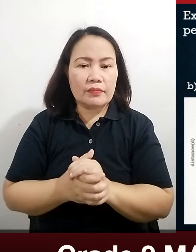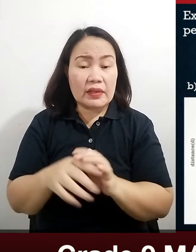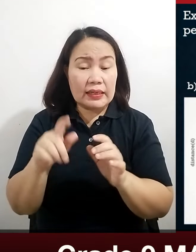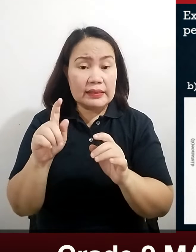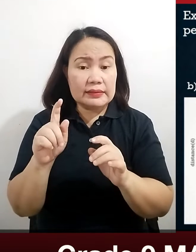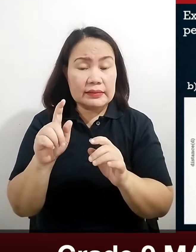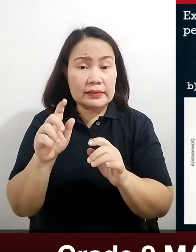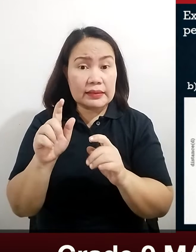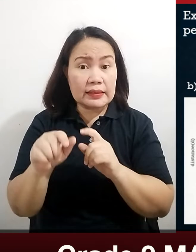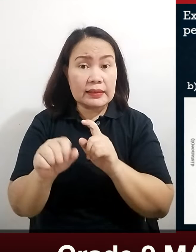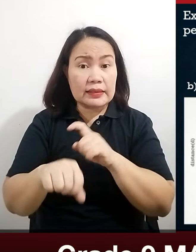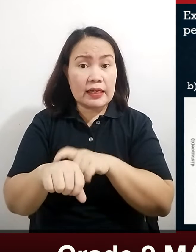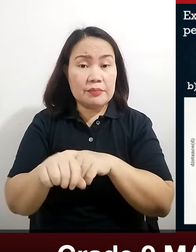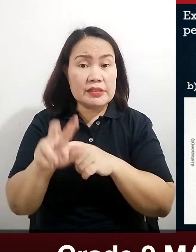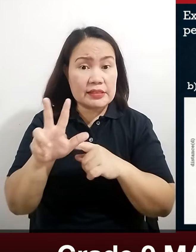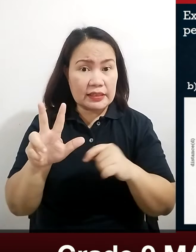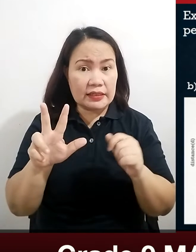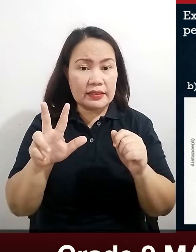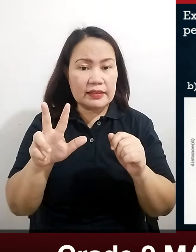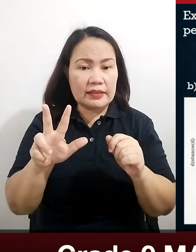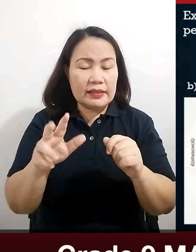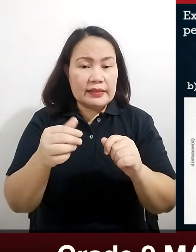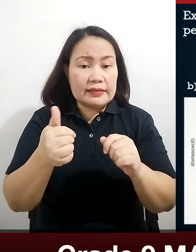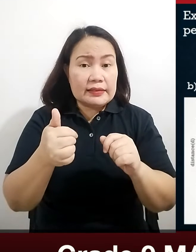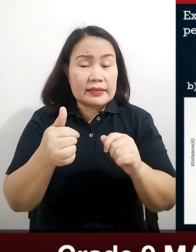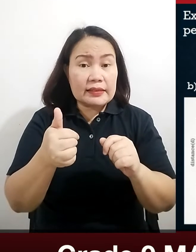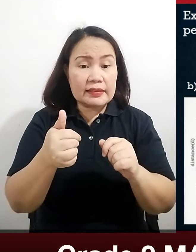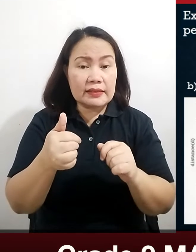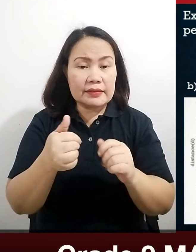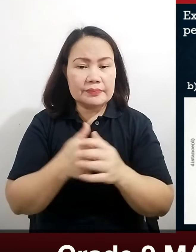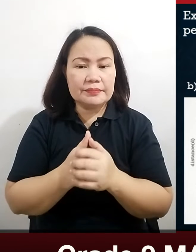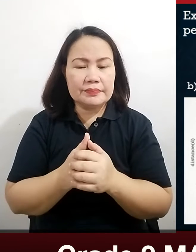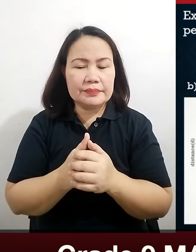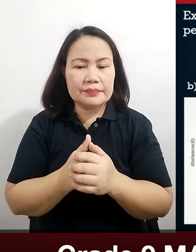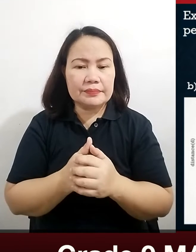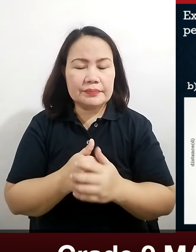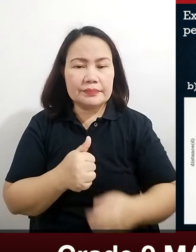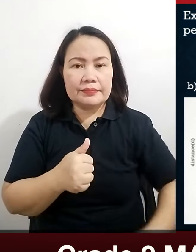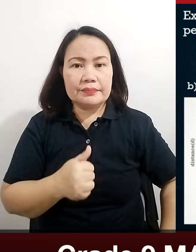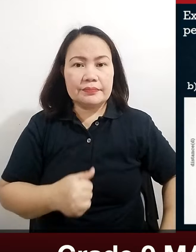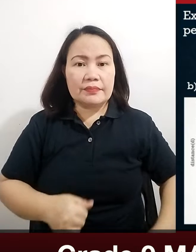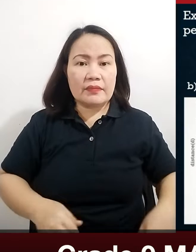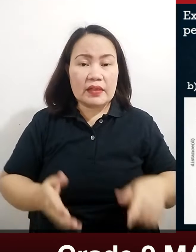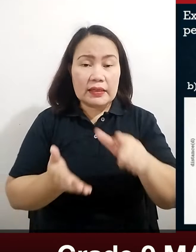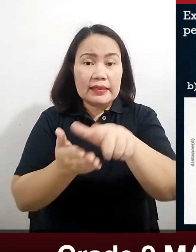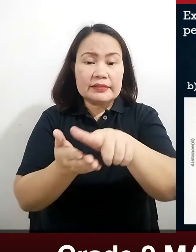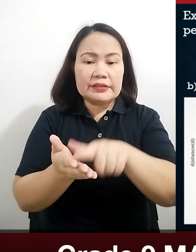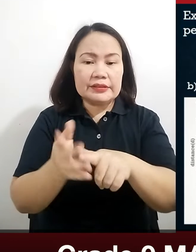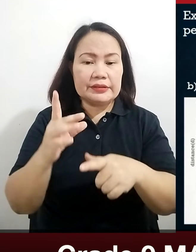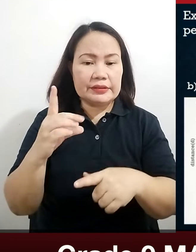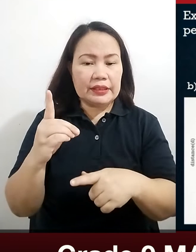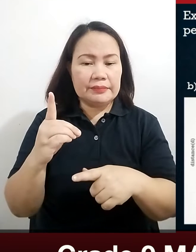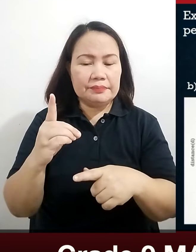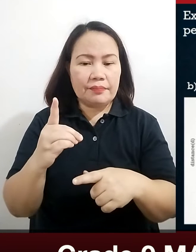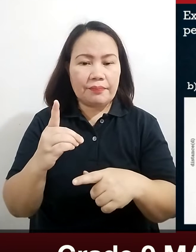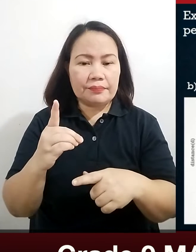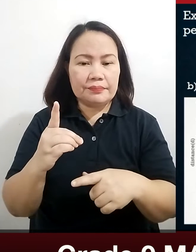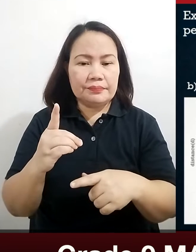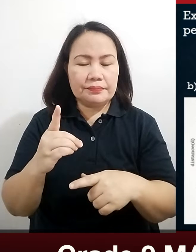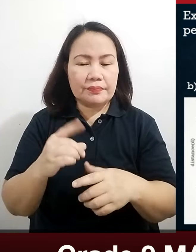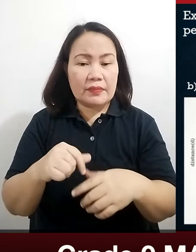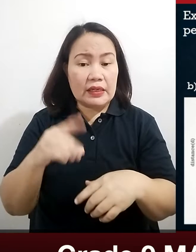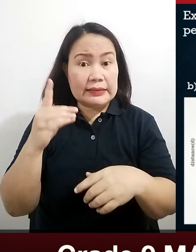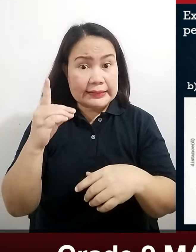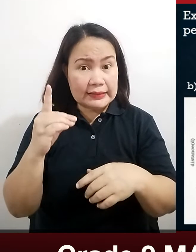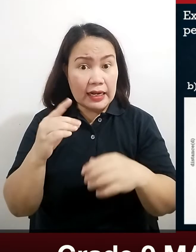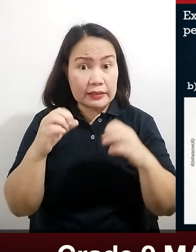natin is 3, so 10 times 3, so the distance is 30, correct? So, and letter D, so ibig sabihin yung equation natin dito